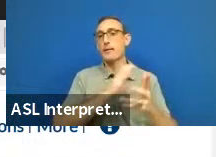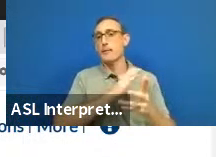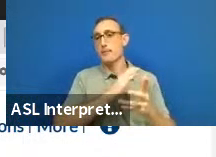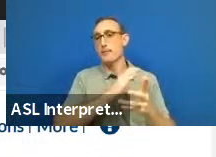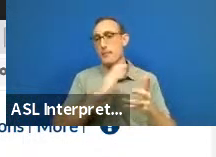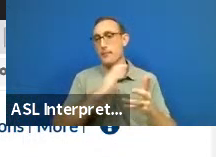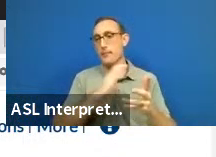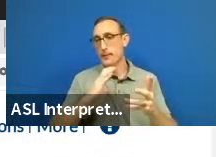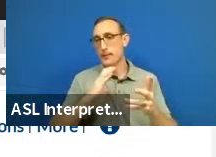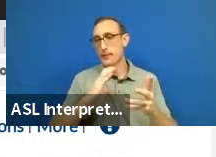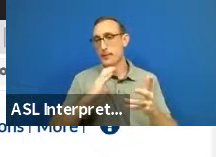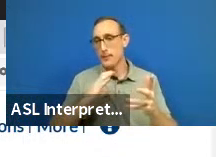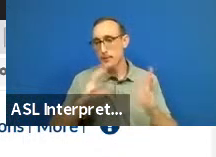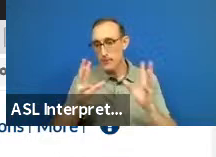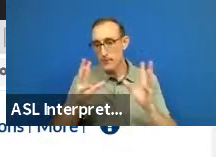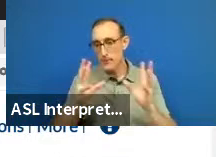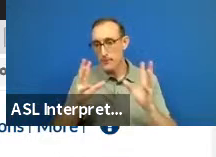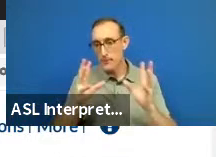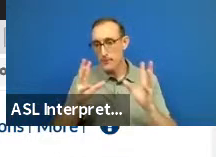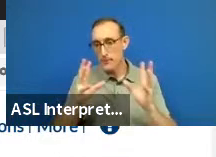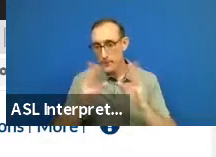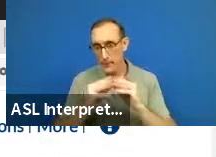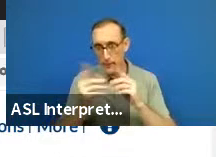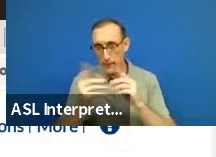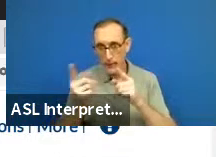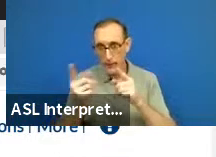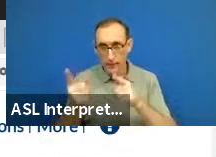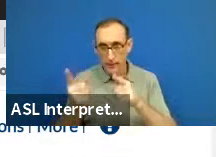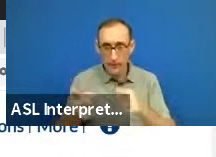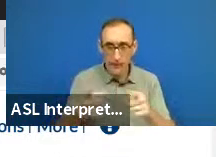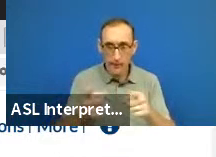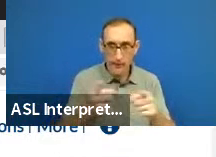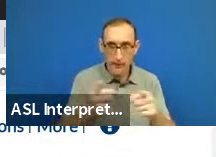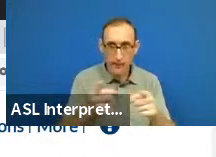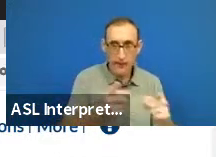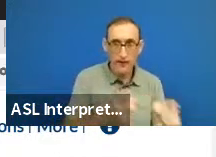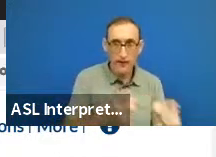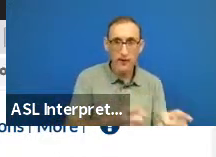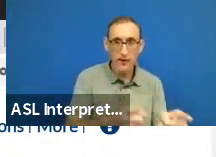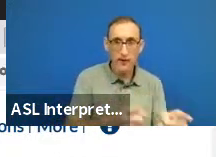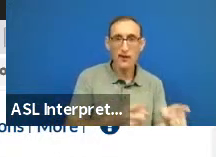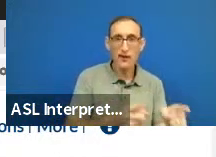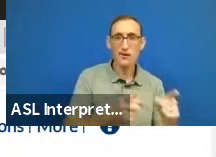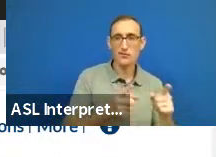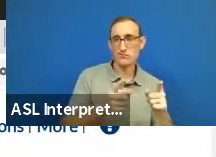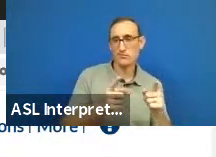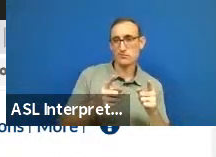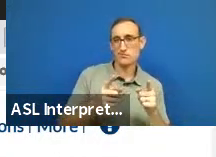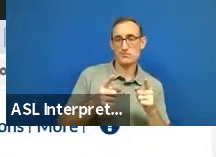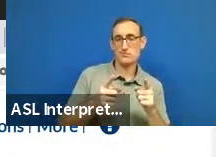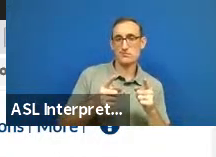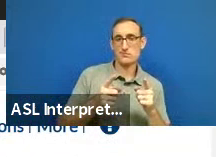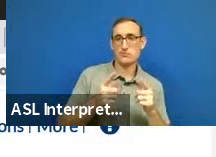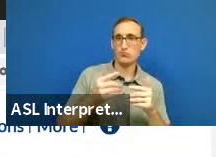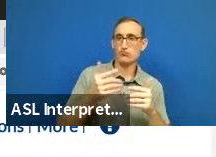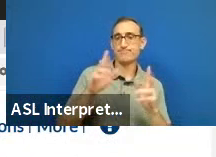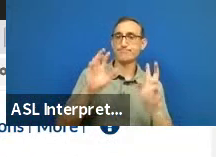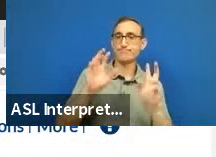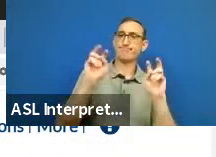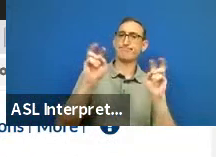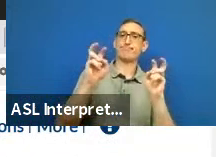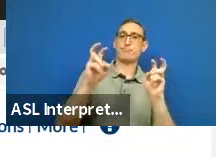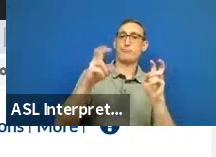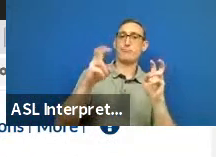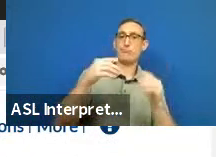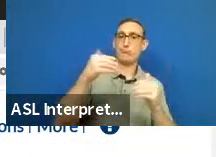things like that, like process objectives as well. So yeah, evaluation can take on a number of different forms, but that does need to